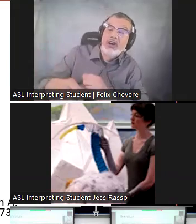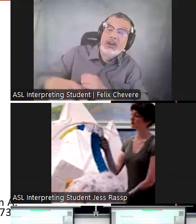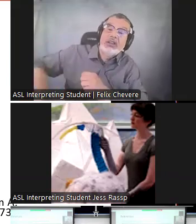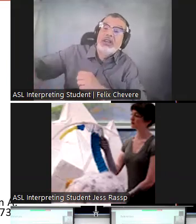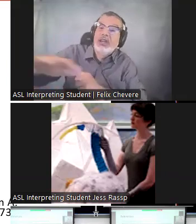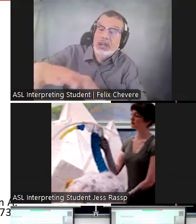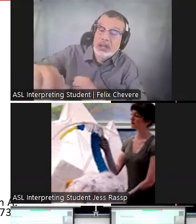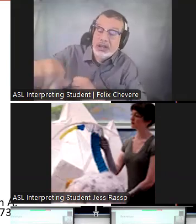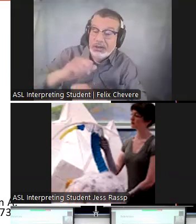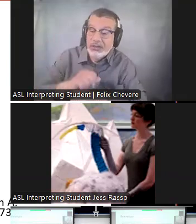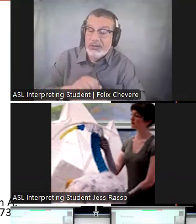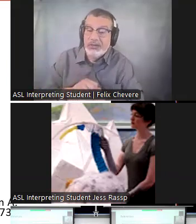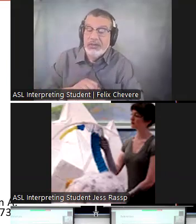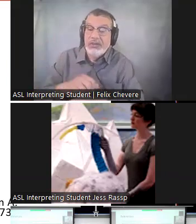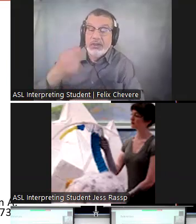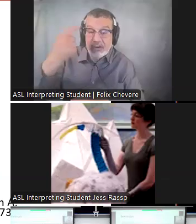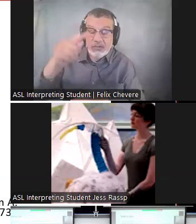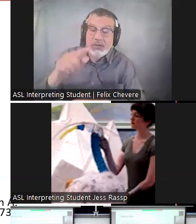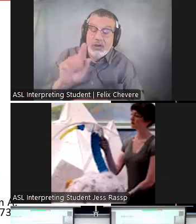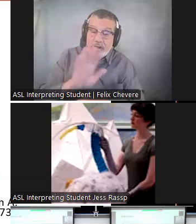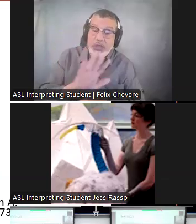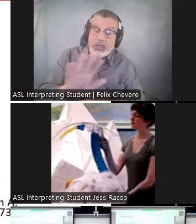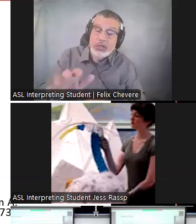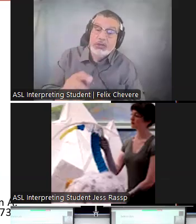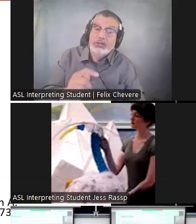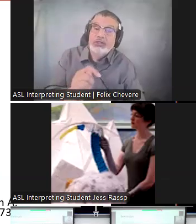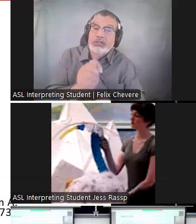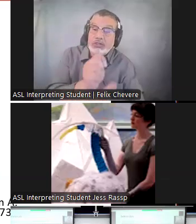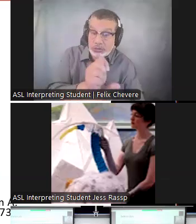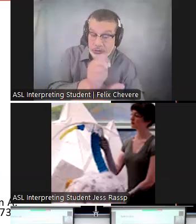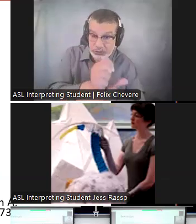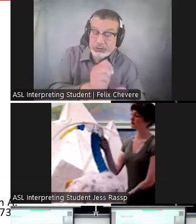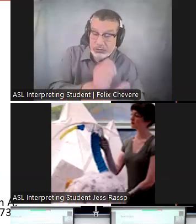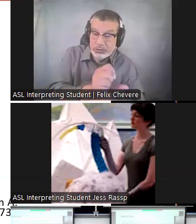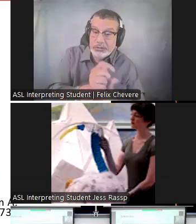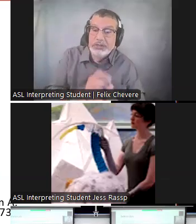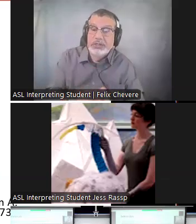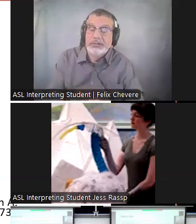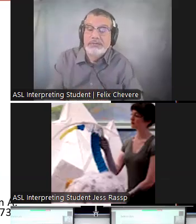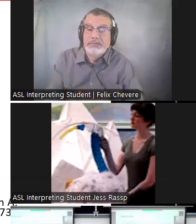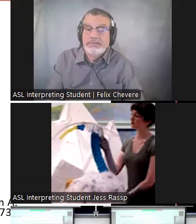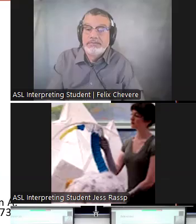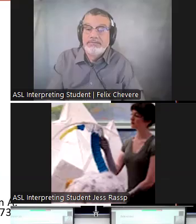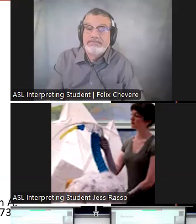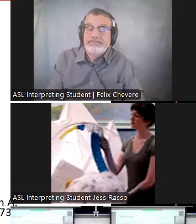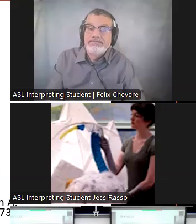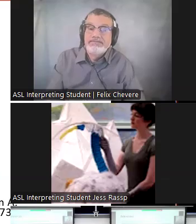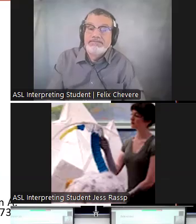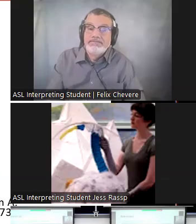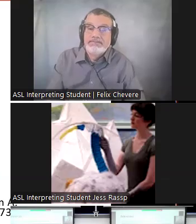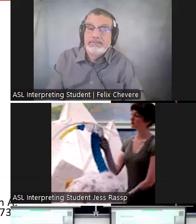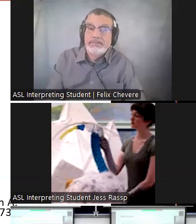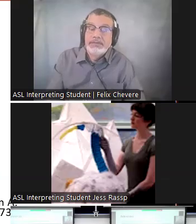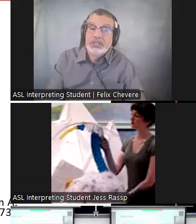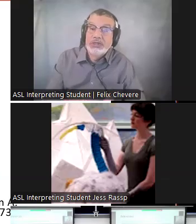these treatments, right? So, I mean, you can go talk